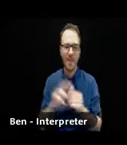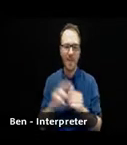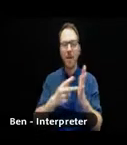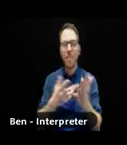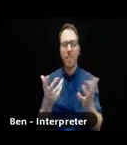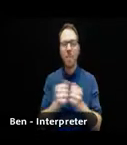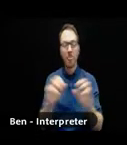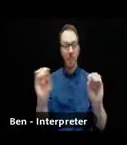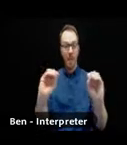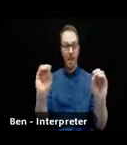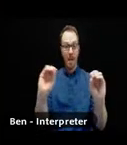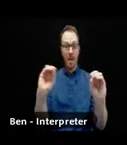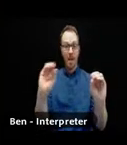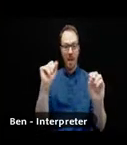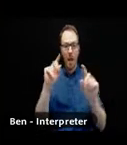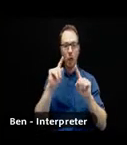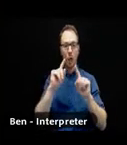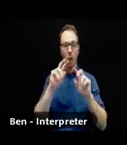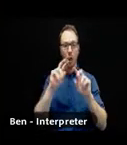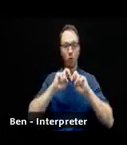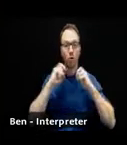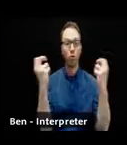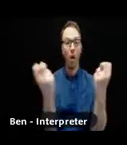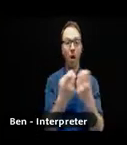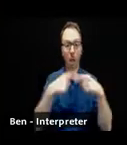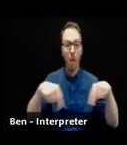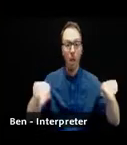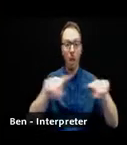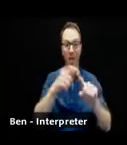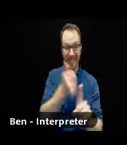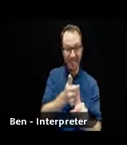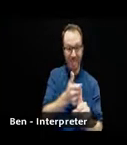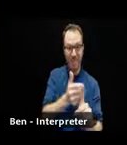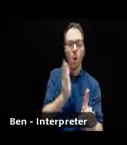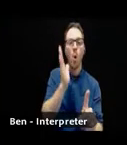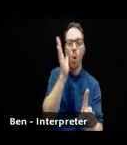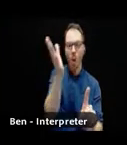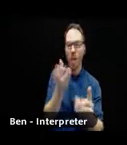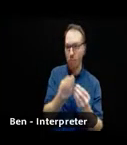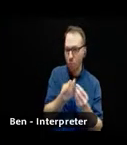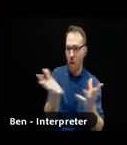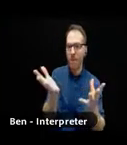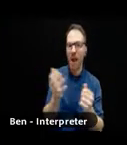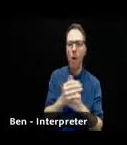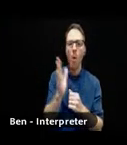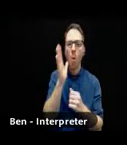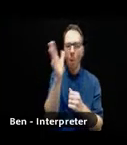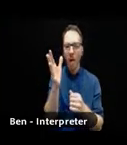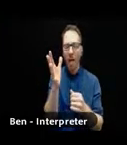that a circle in and of itself provides that will necessarily undermine